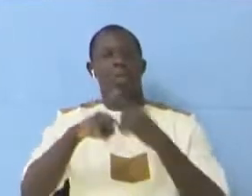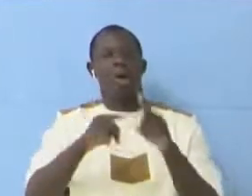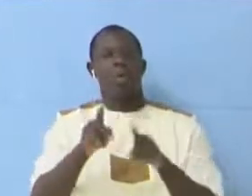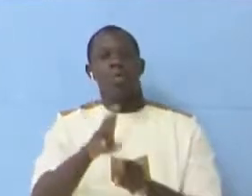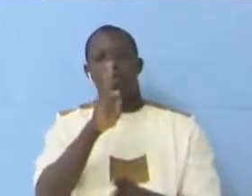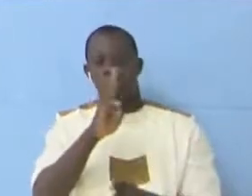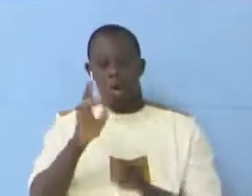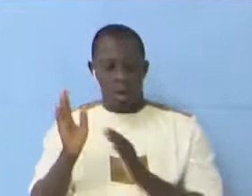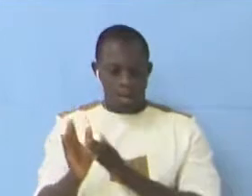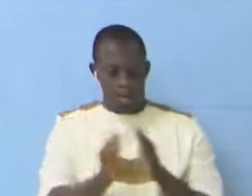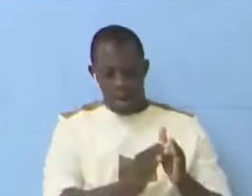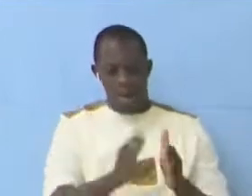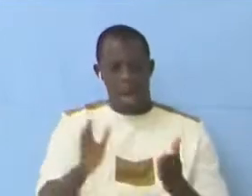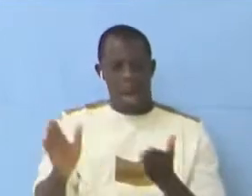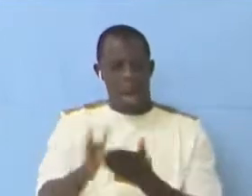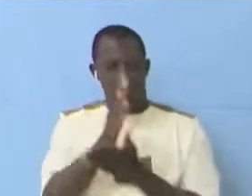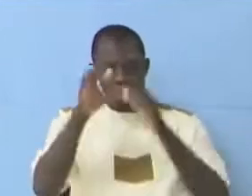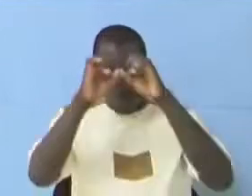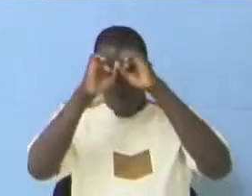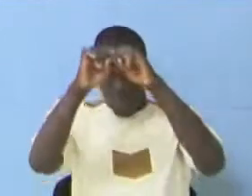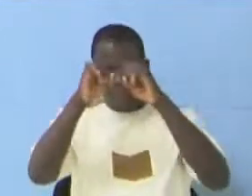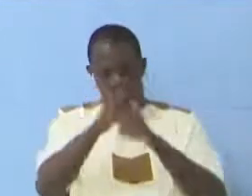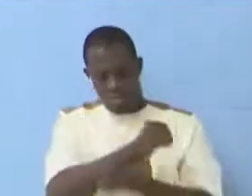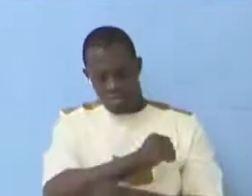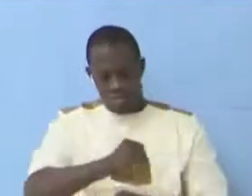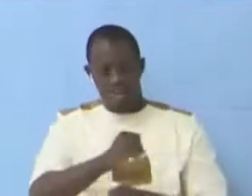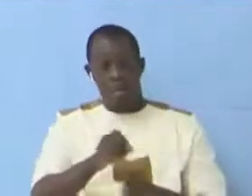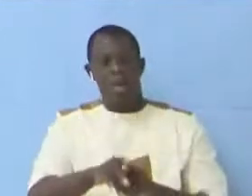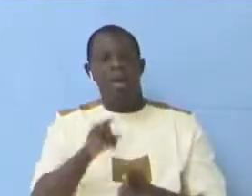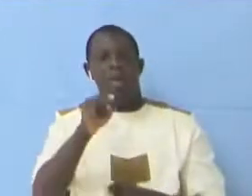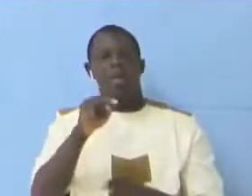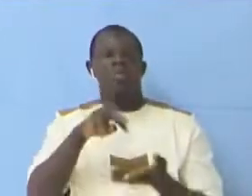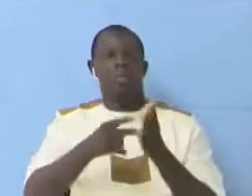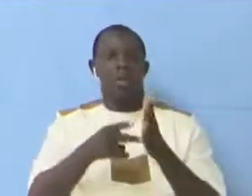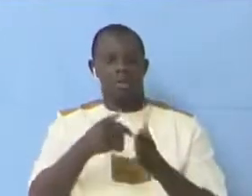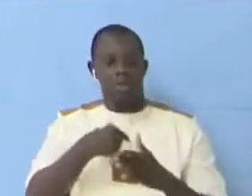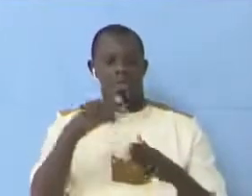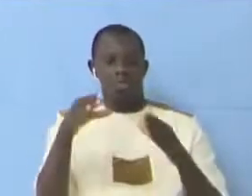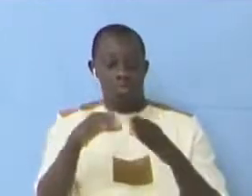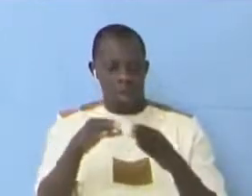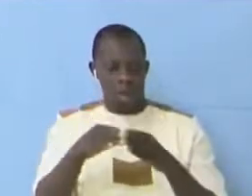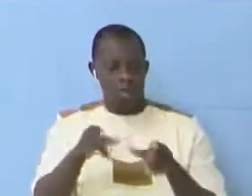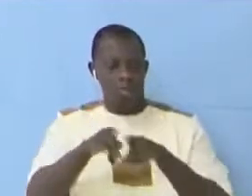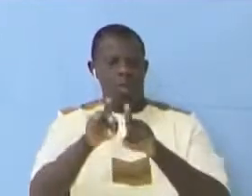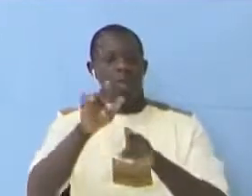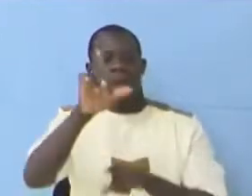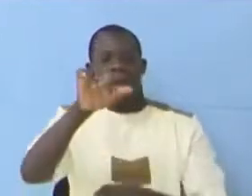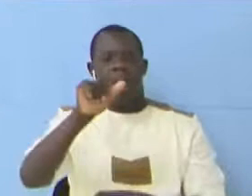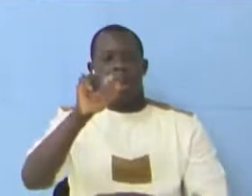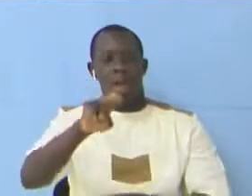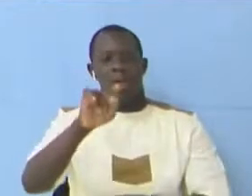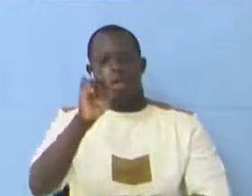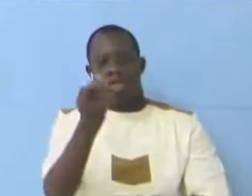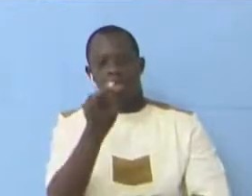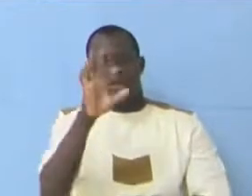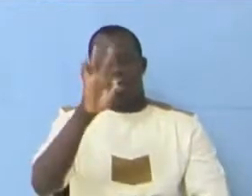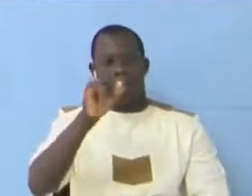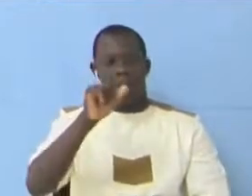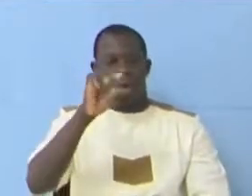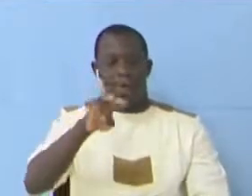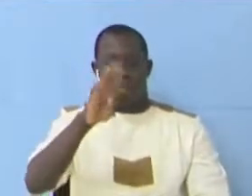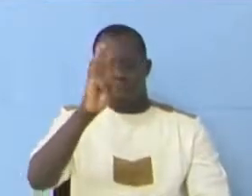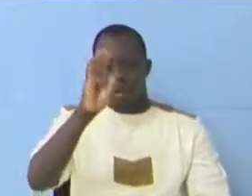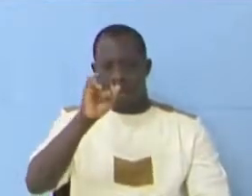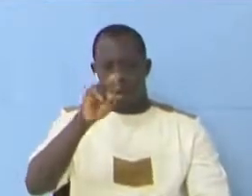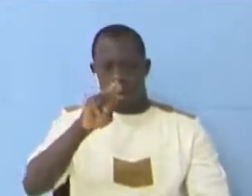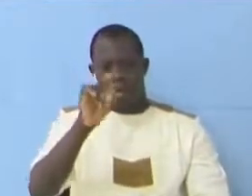suufu nguur. That I was with Lang Tombong and others to overthrow the then regime of